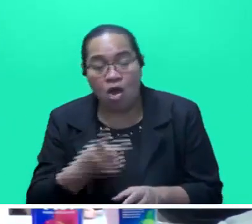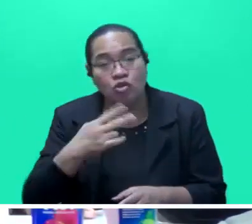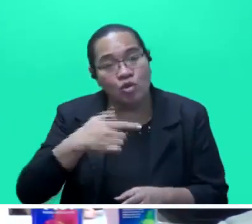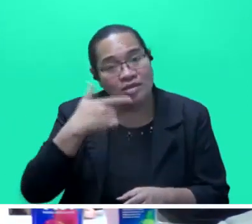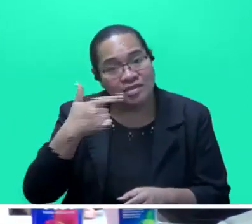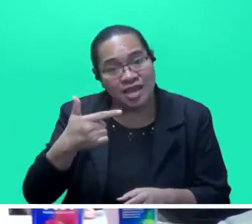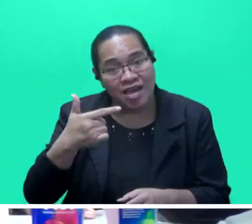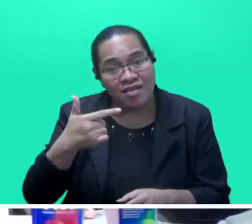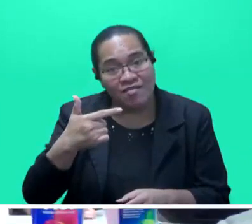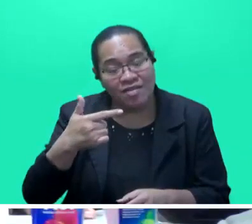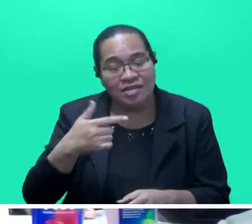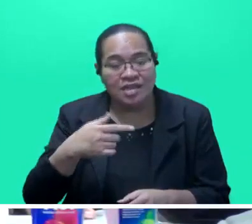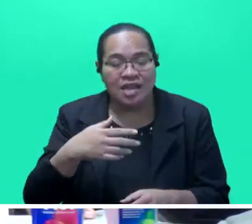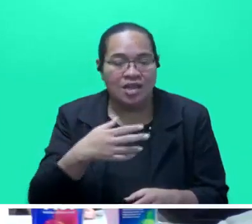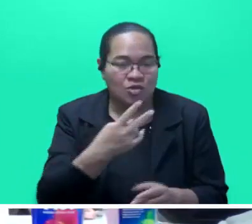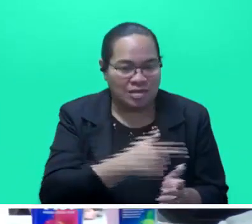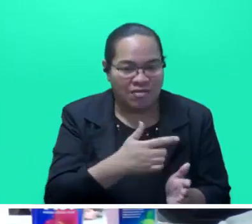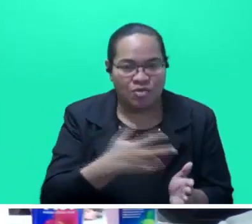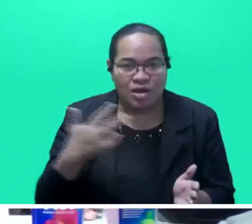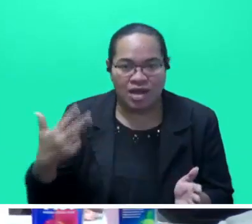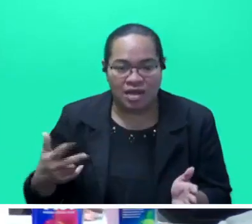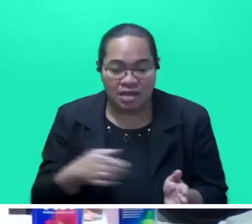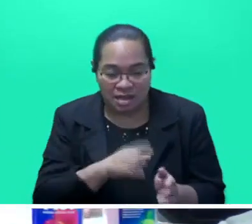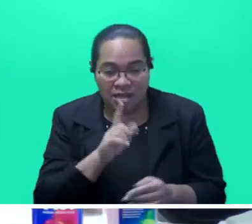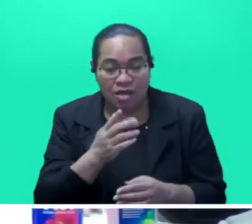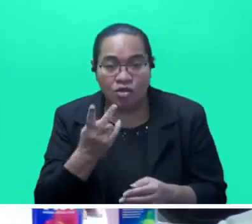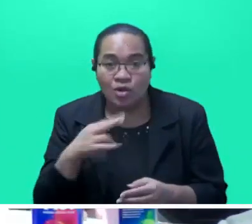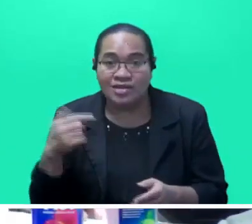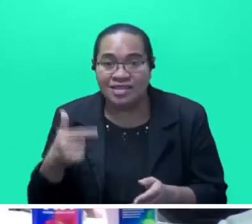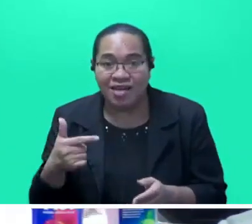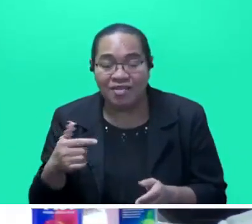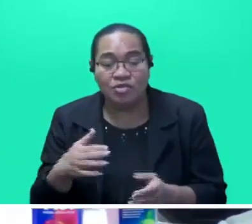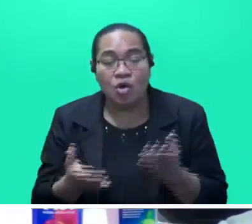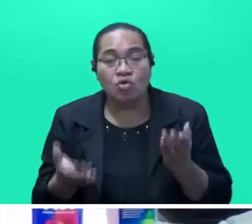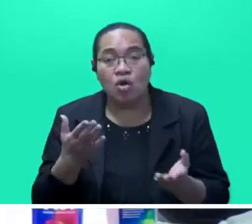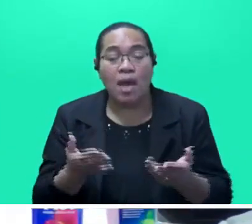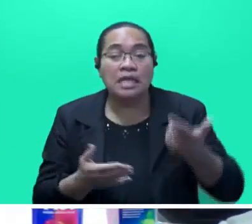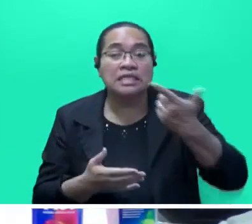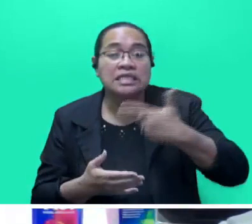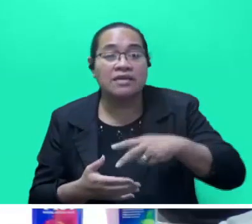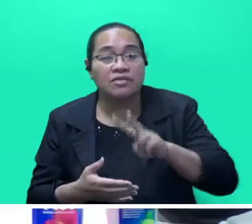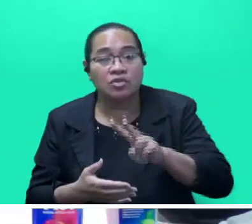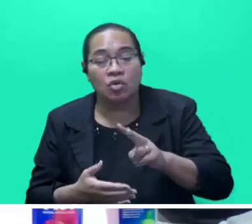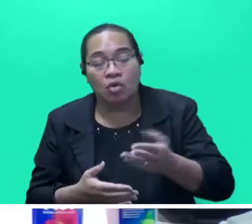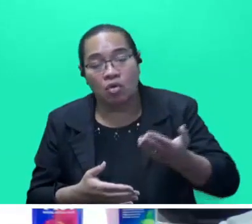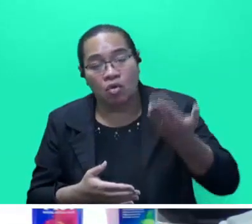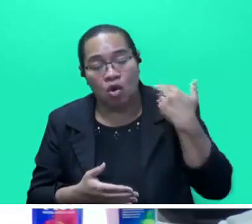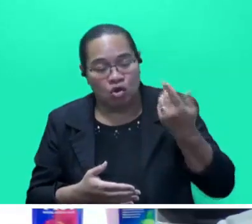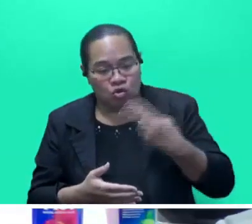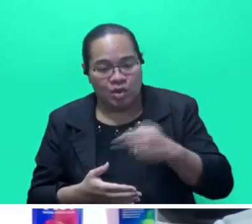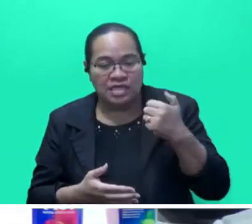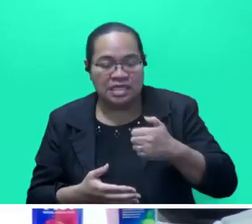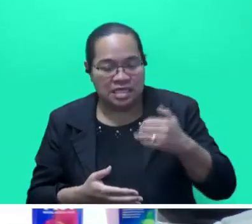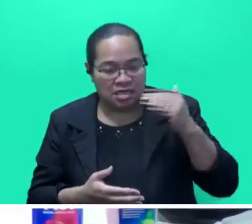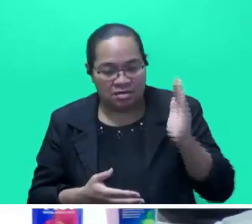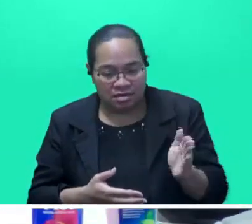in the 2018 period as compared to 72 in the